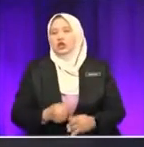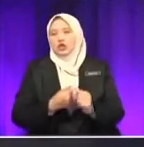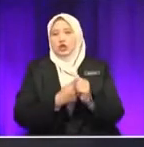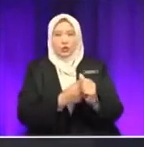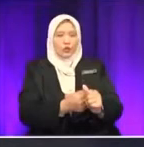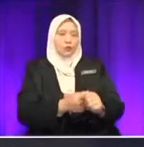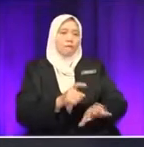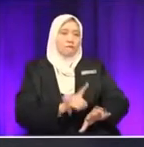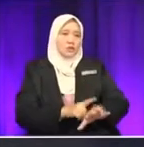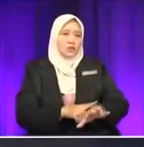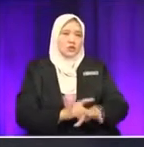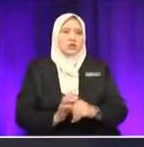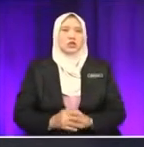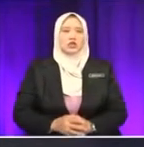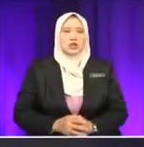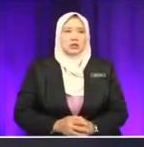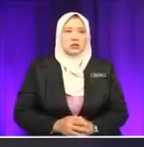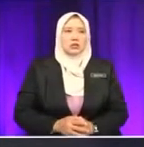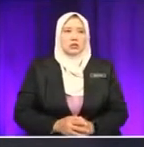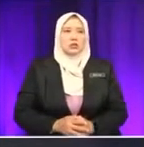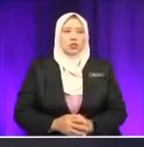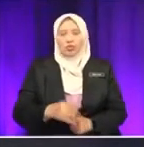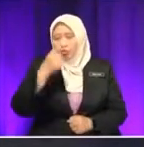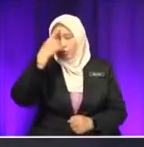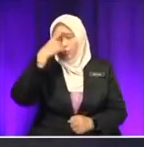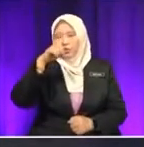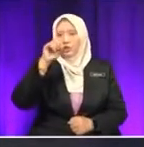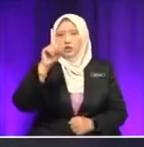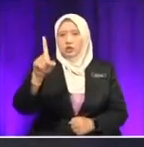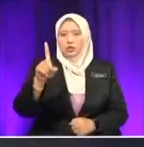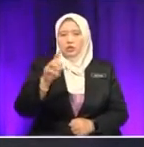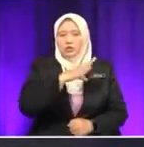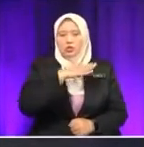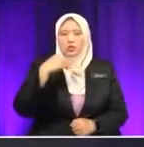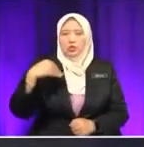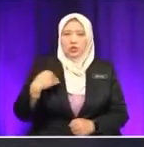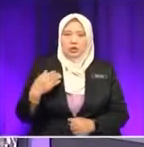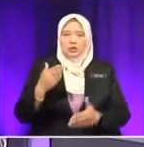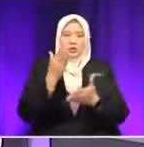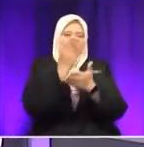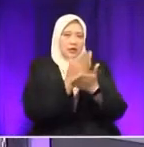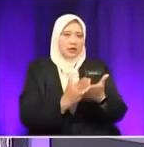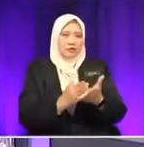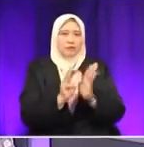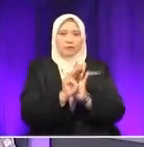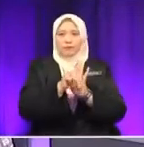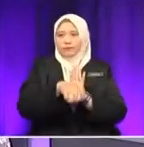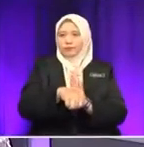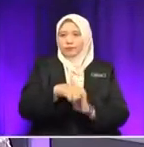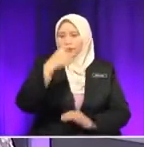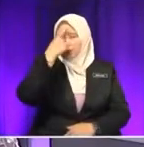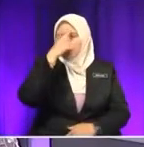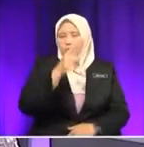pair, they need to spend at least 1.5 minutes for each pupil. All right? So I think that's about it